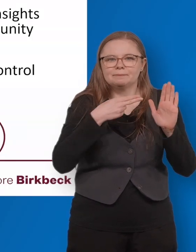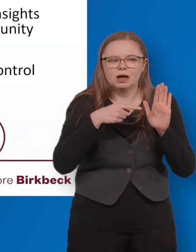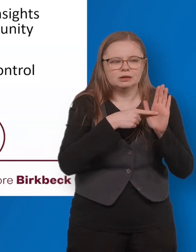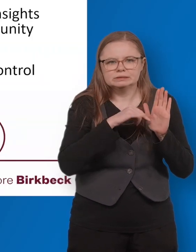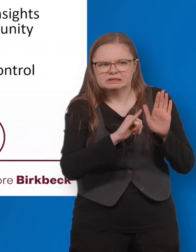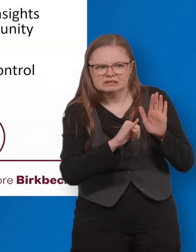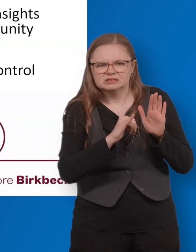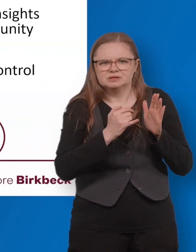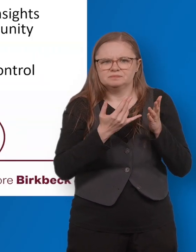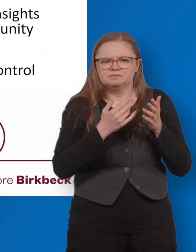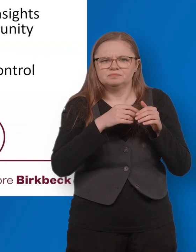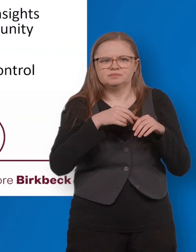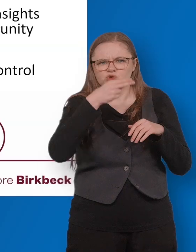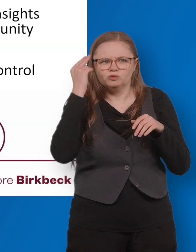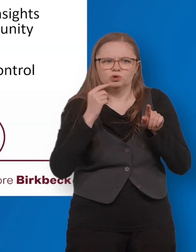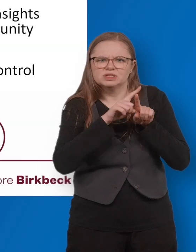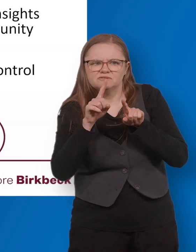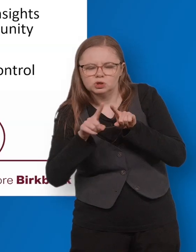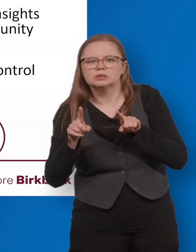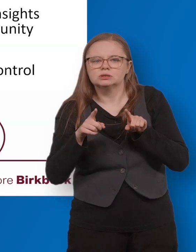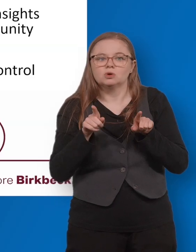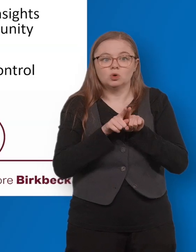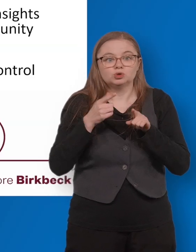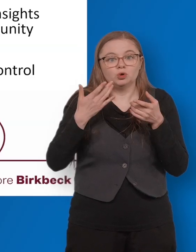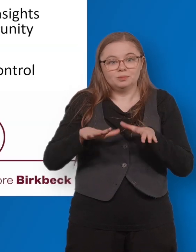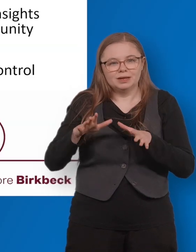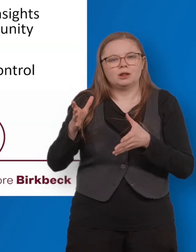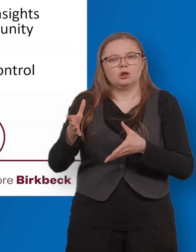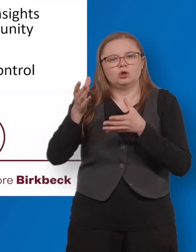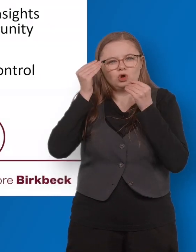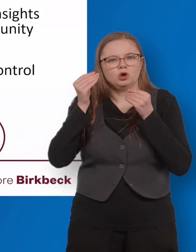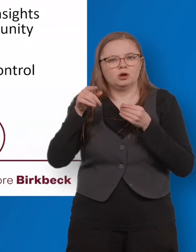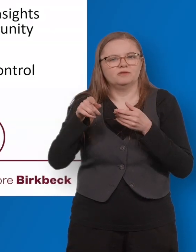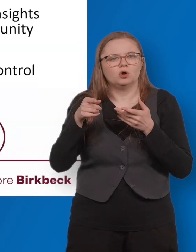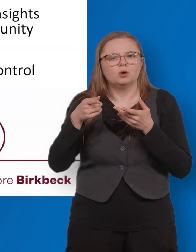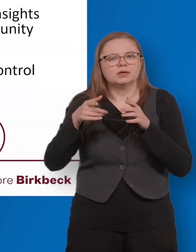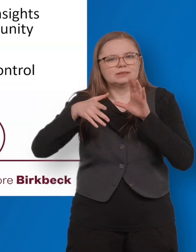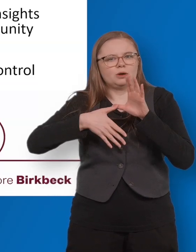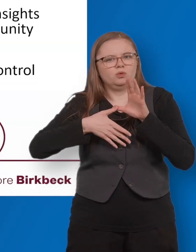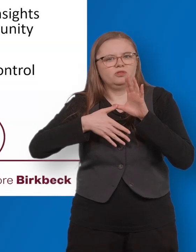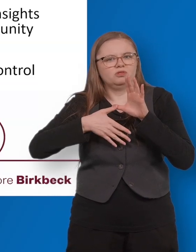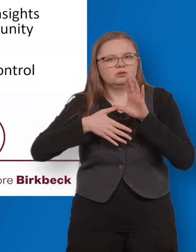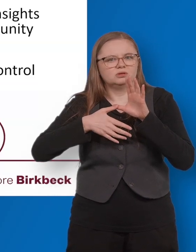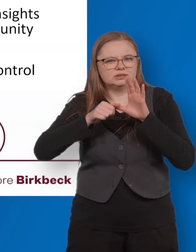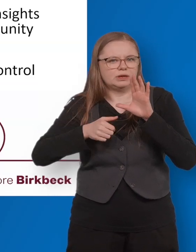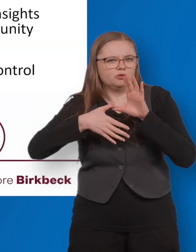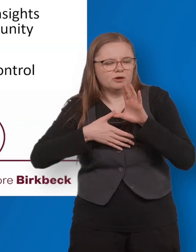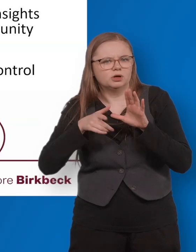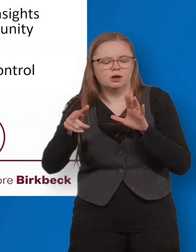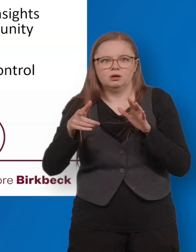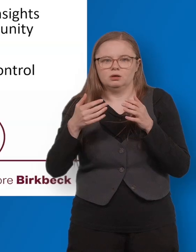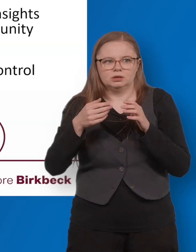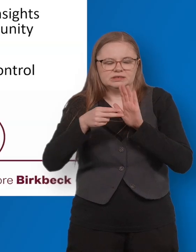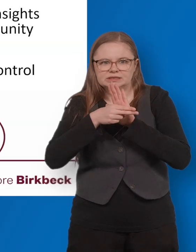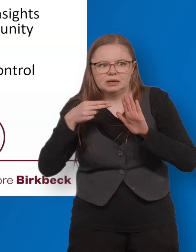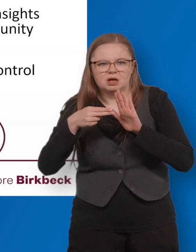learned a lot about South America, where there's also still a lot of stigma, and it is very, very genderized, where, for